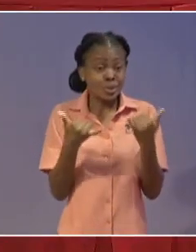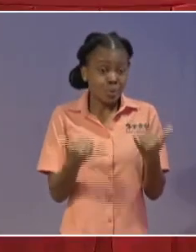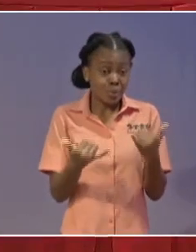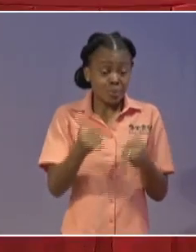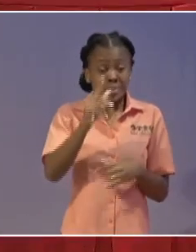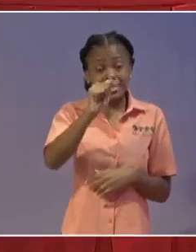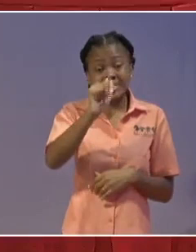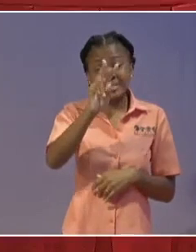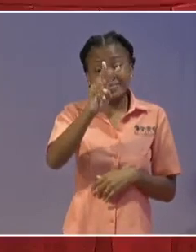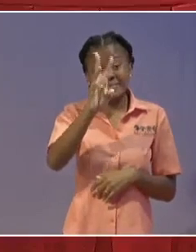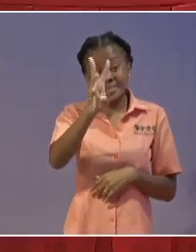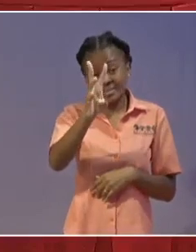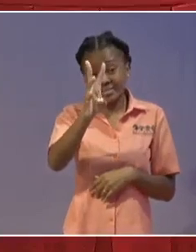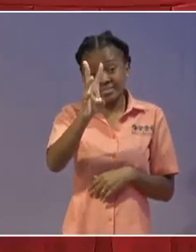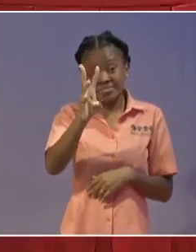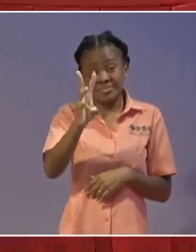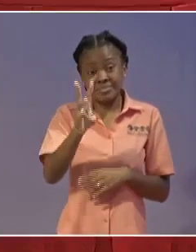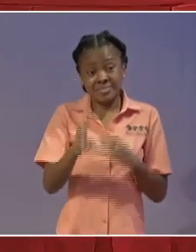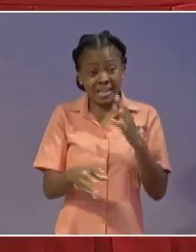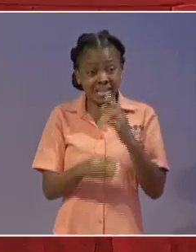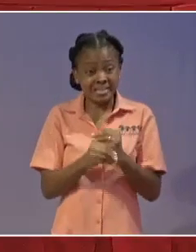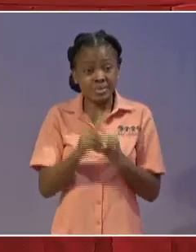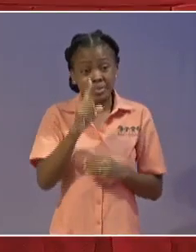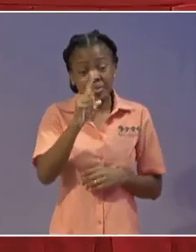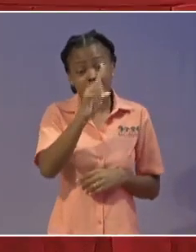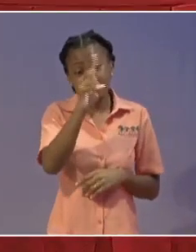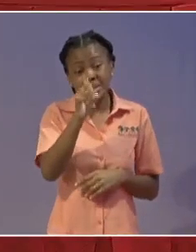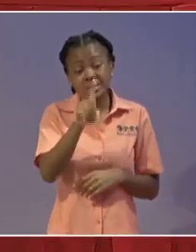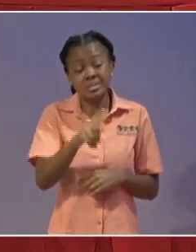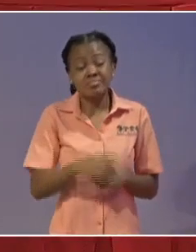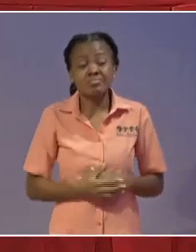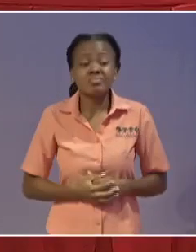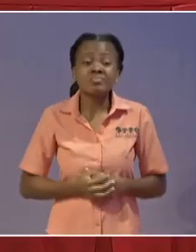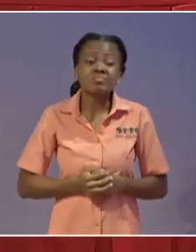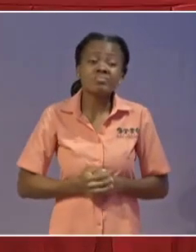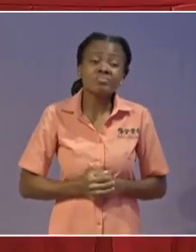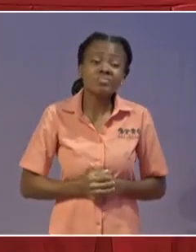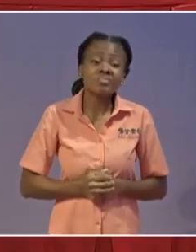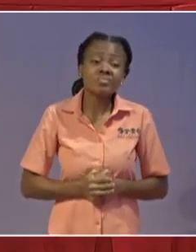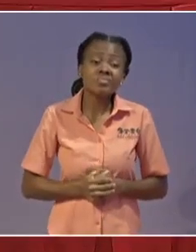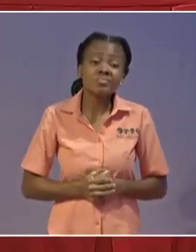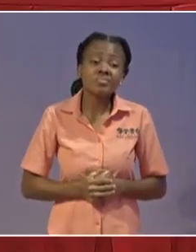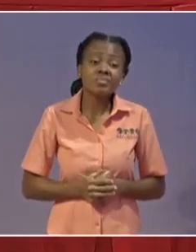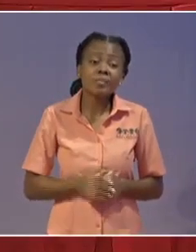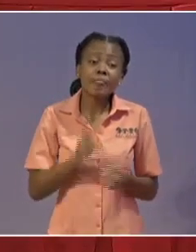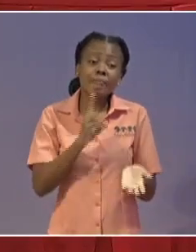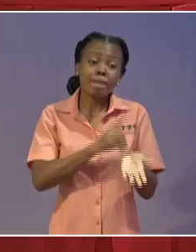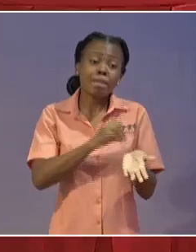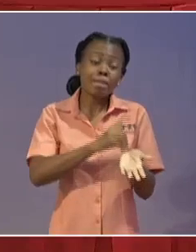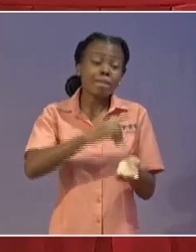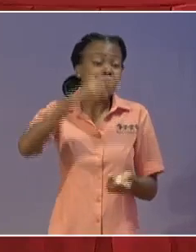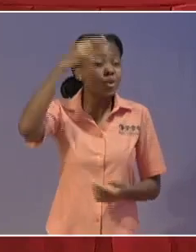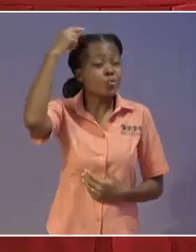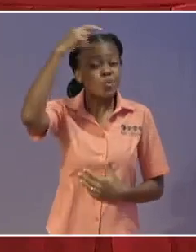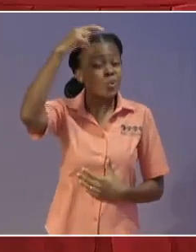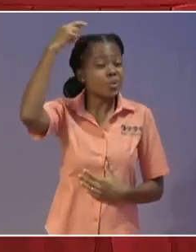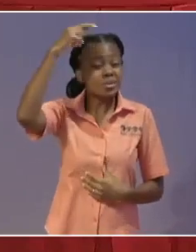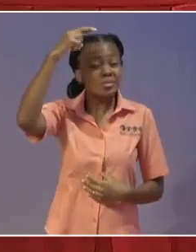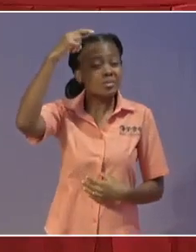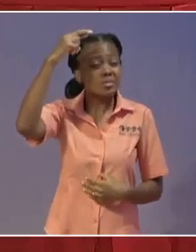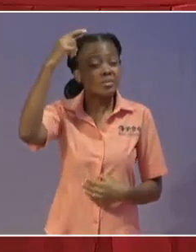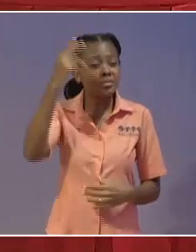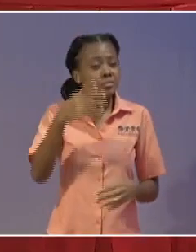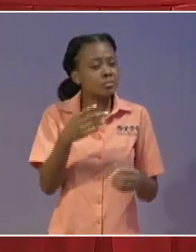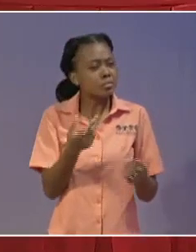again. Follow-up question? Yes. Dr. Parasram, based on a media report concerning